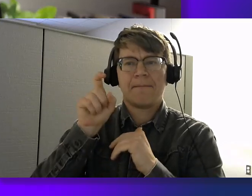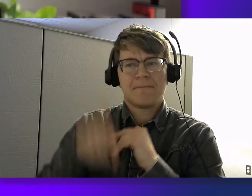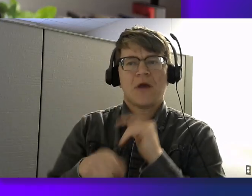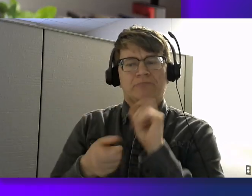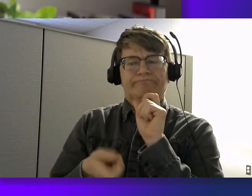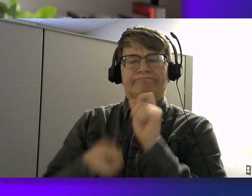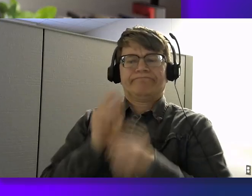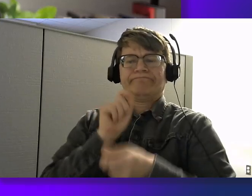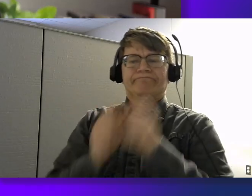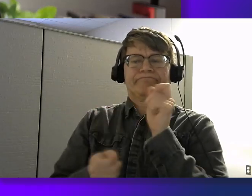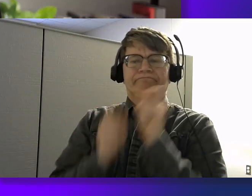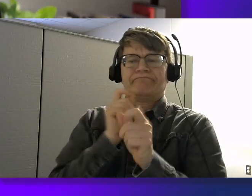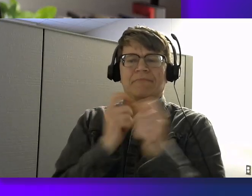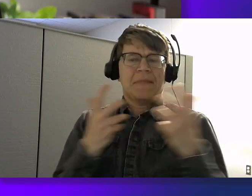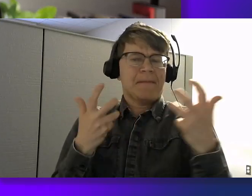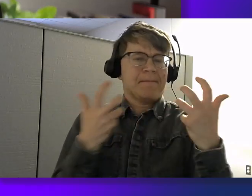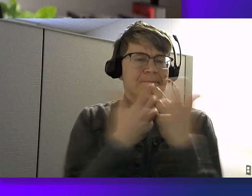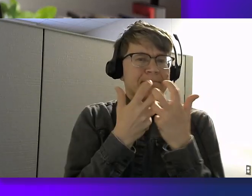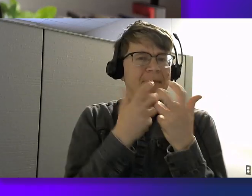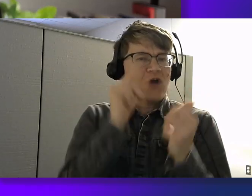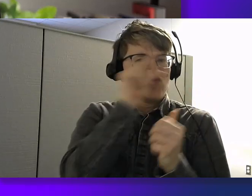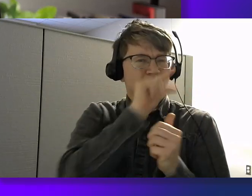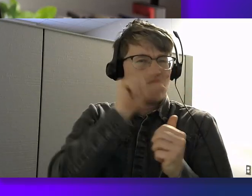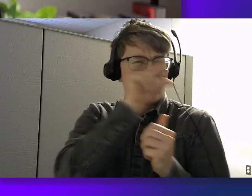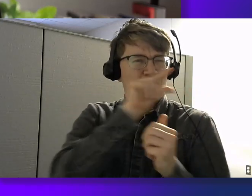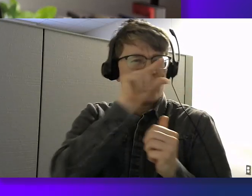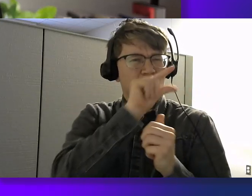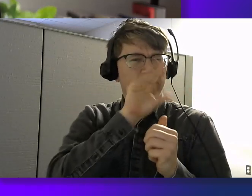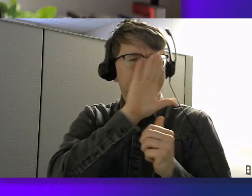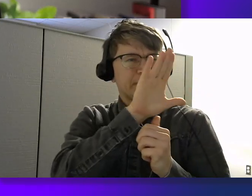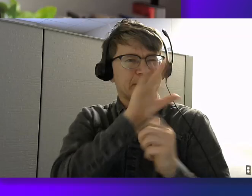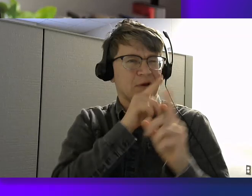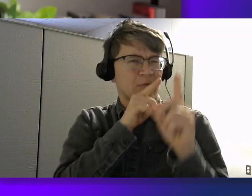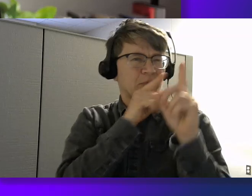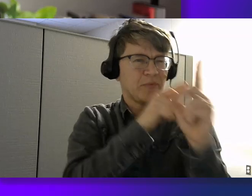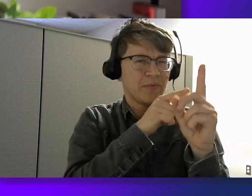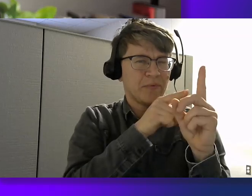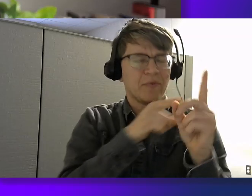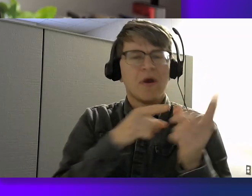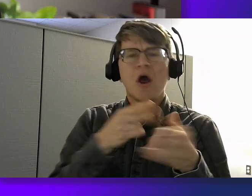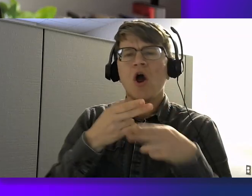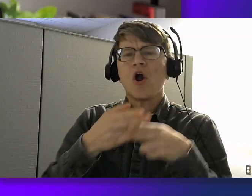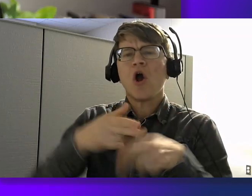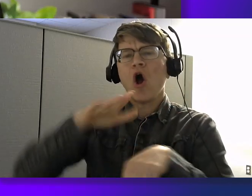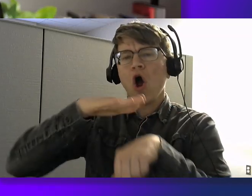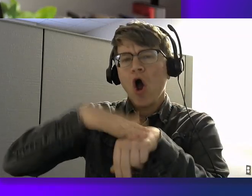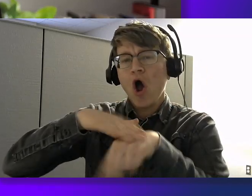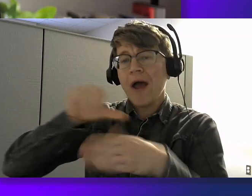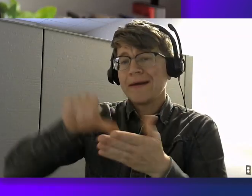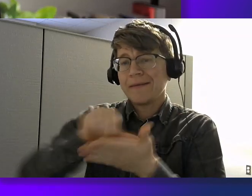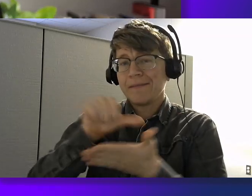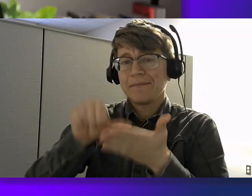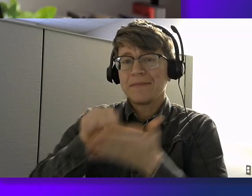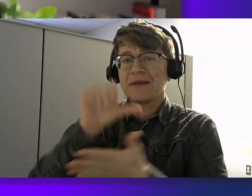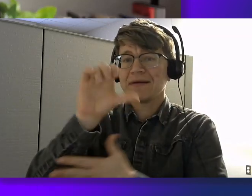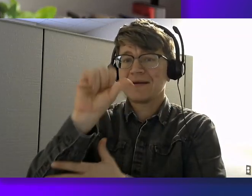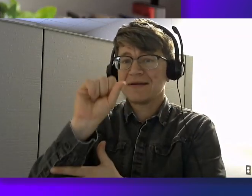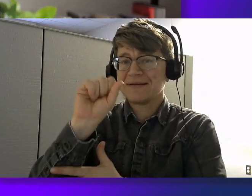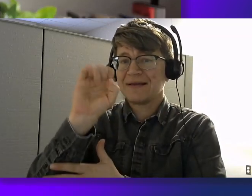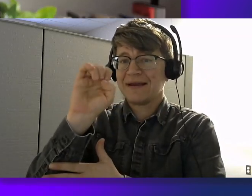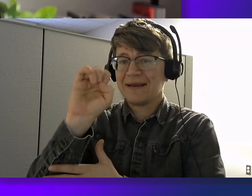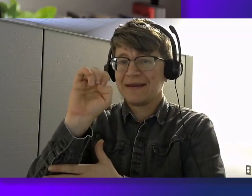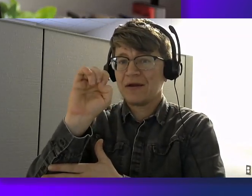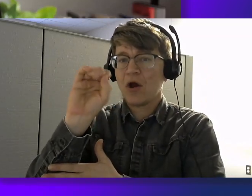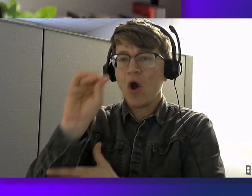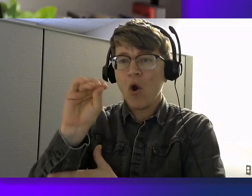and attract new traffic. It's called on-page SEO because the tweaks and changes you make to optimize your website can be seen